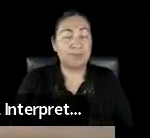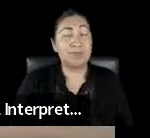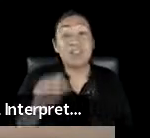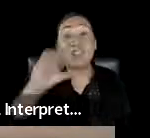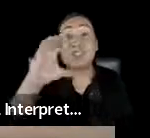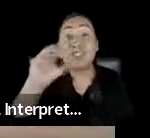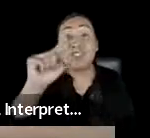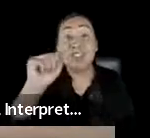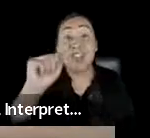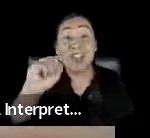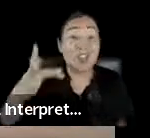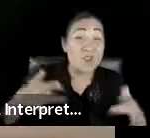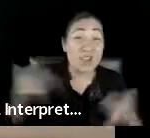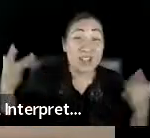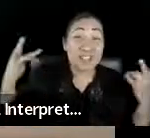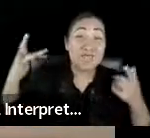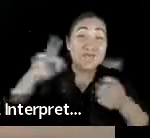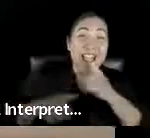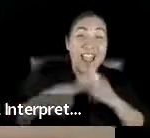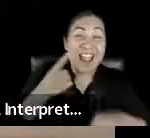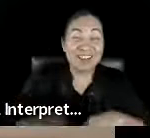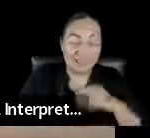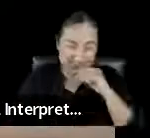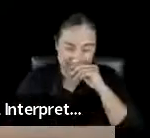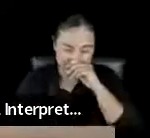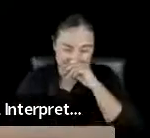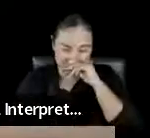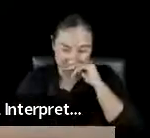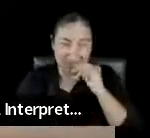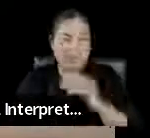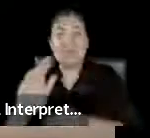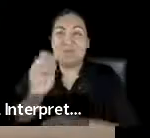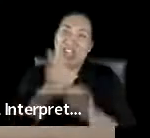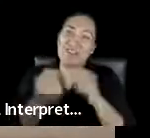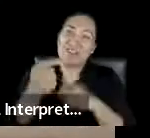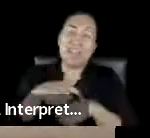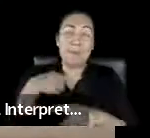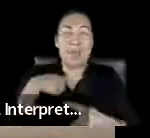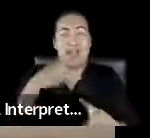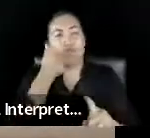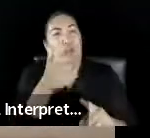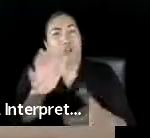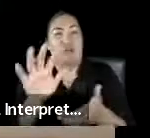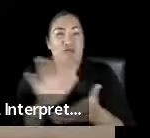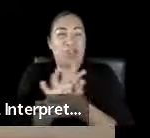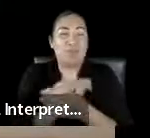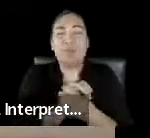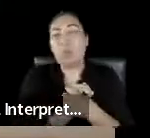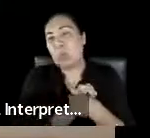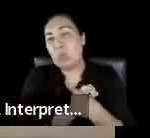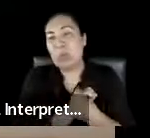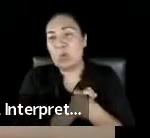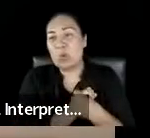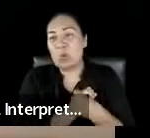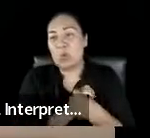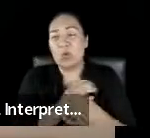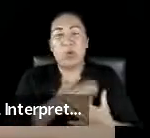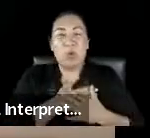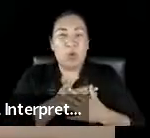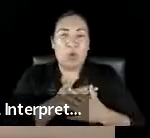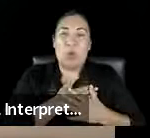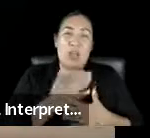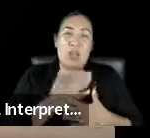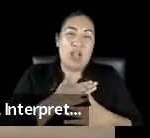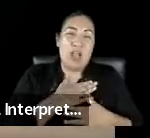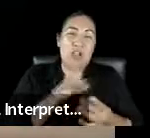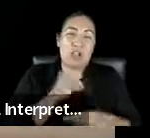Scott, what's going on, my friend? Every time I watch your film, it just it just gets my soul, man. It just